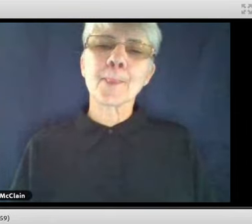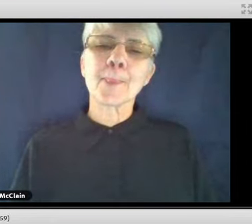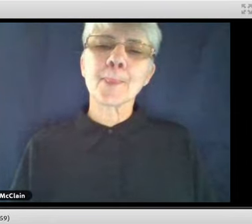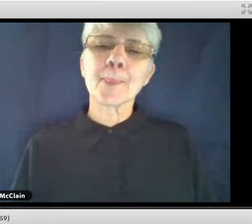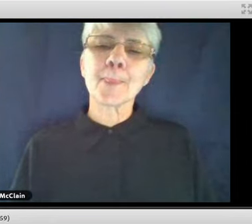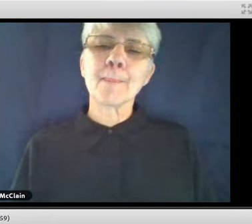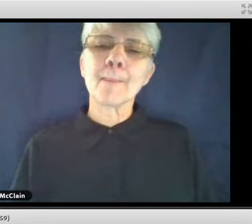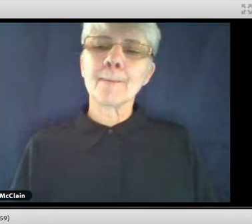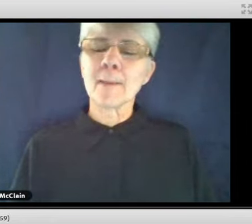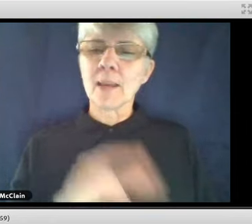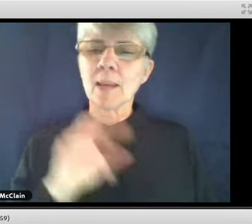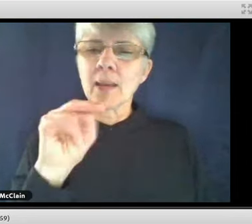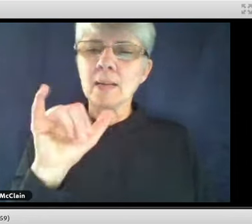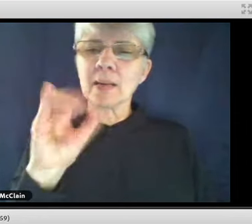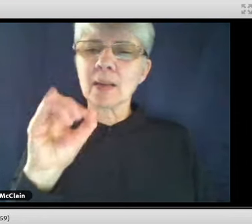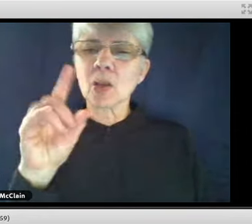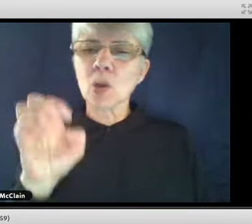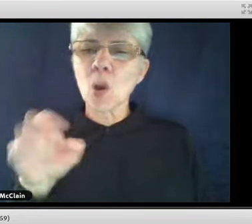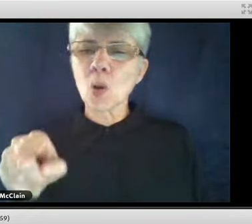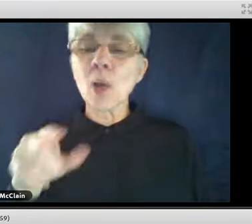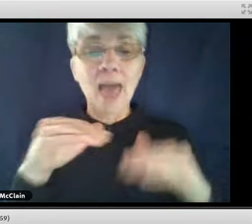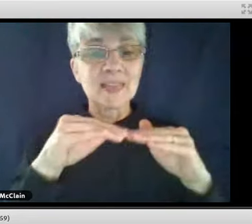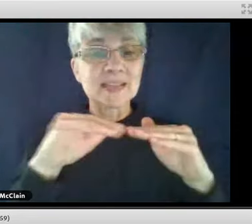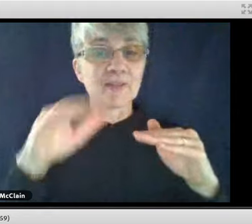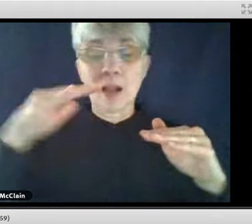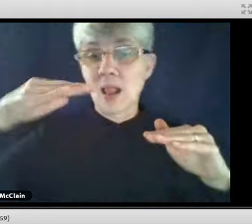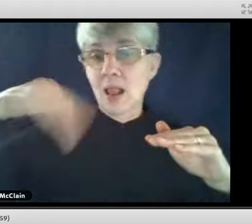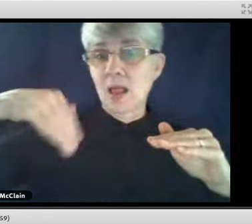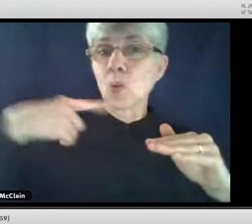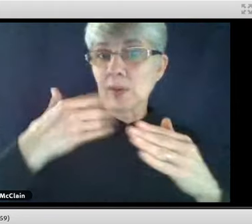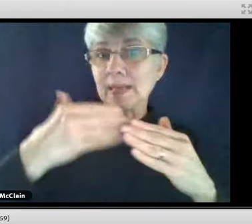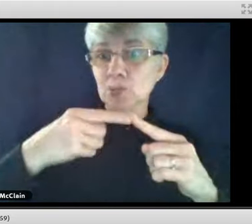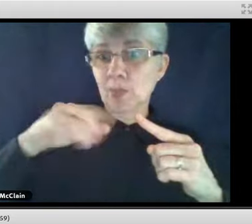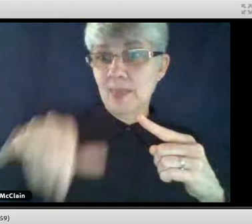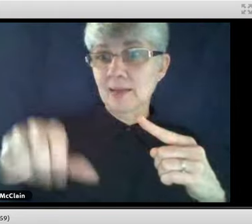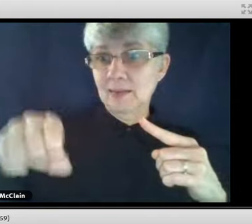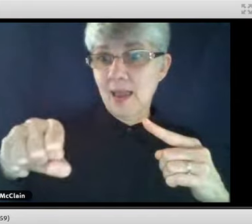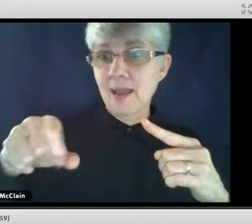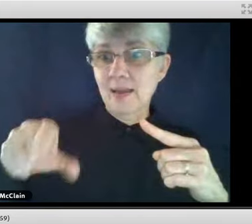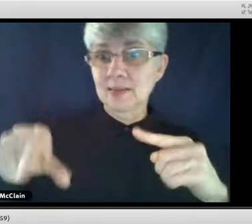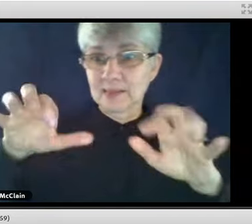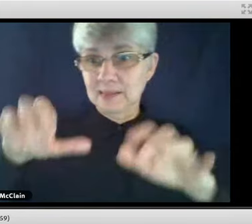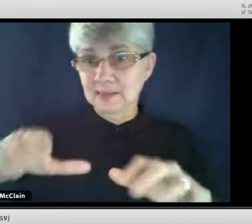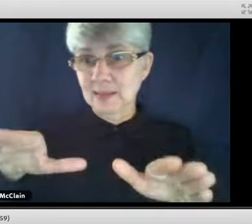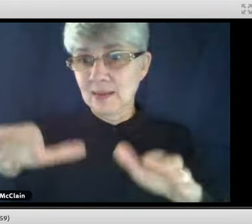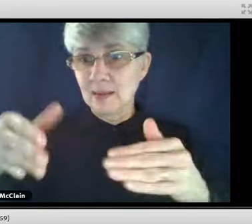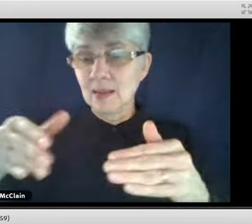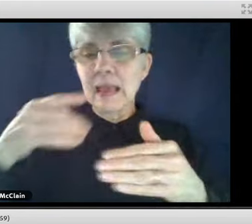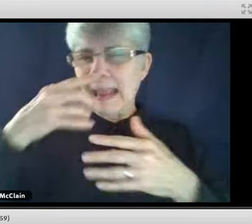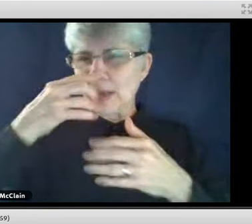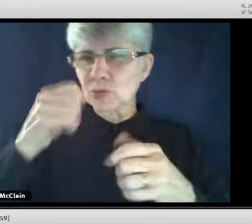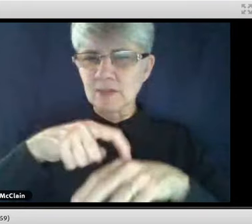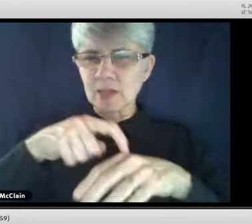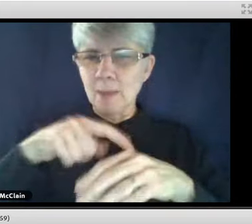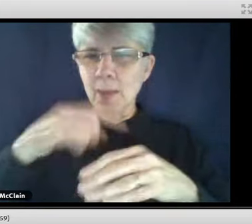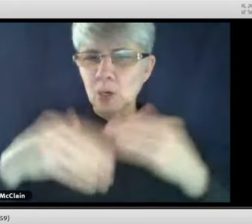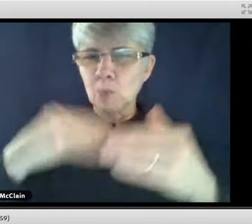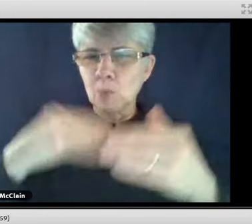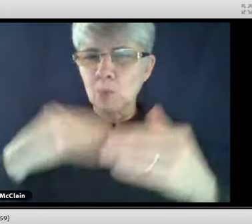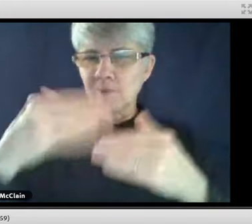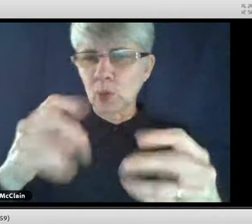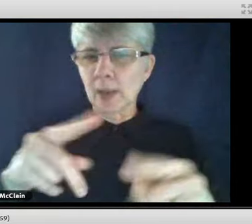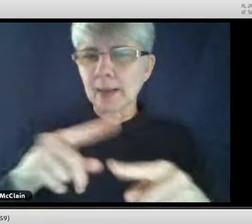And Nicole, so at this level, not yet. We're going to get there though. Okay. So in fact, in the interest of time here, I'm going to move forward.